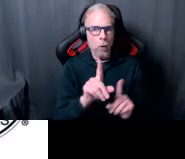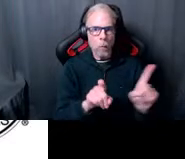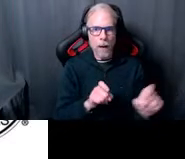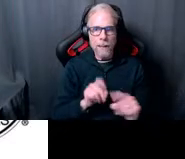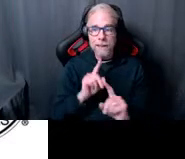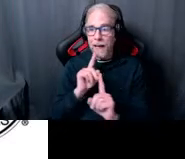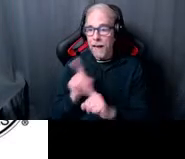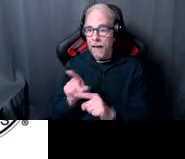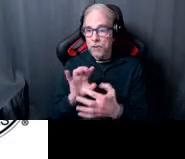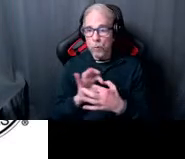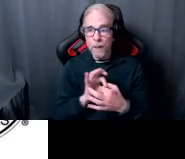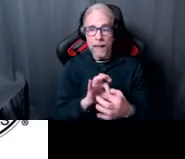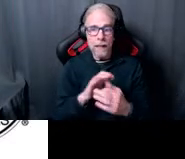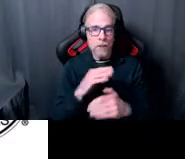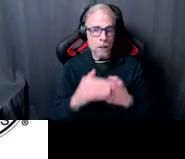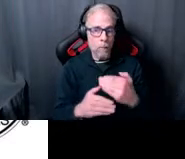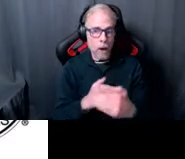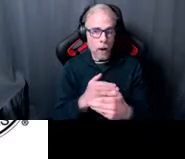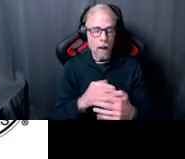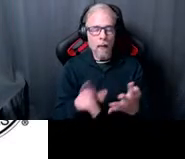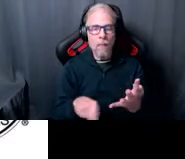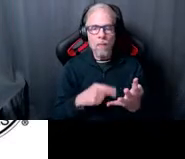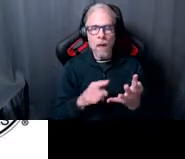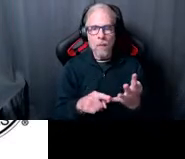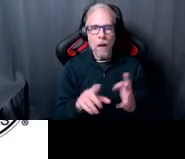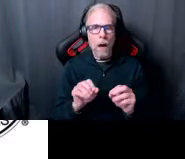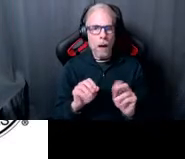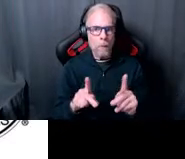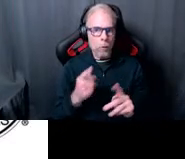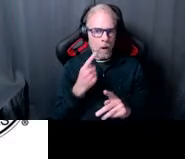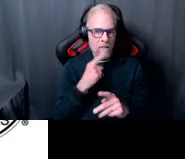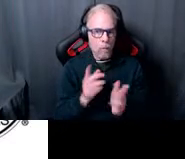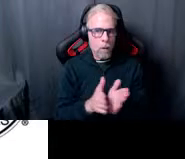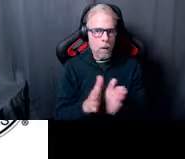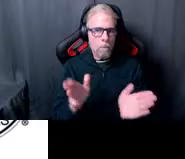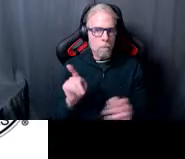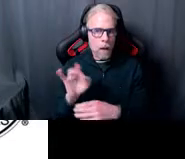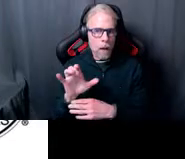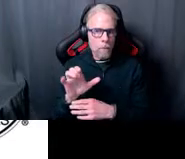process. And then there'll be the opportunity for public comment.